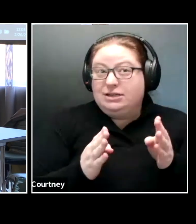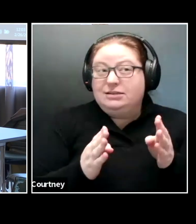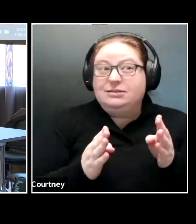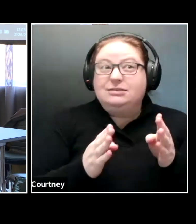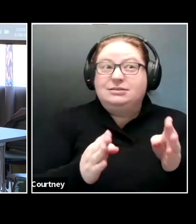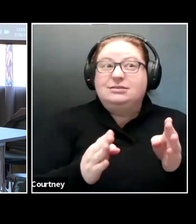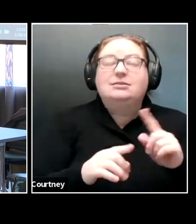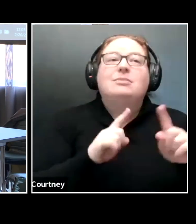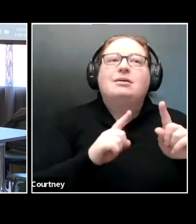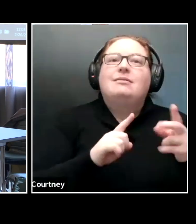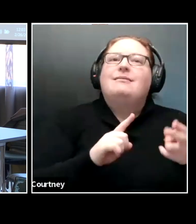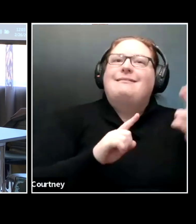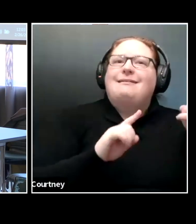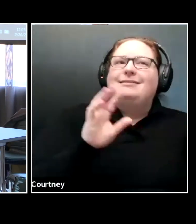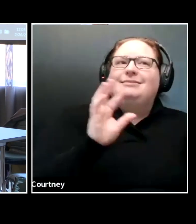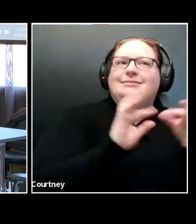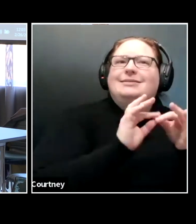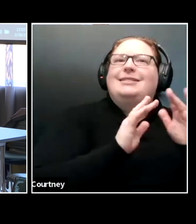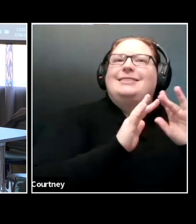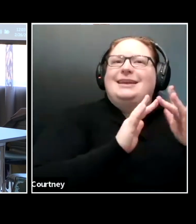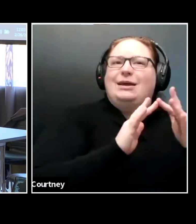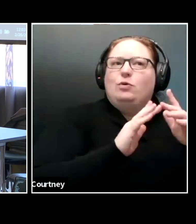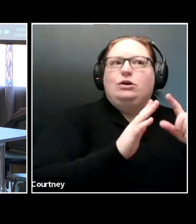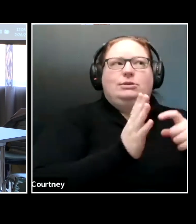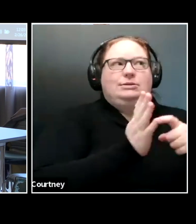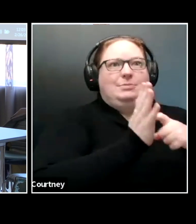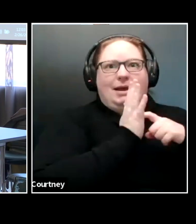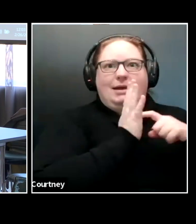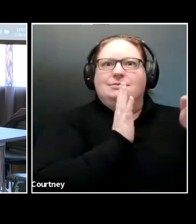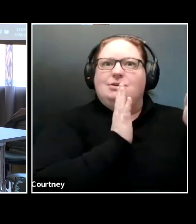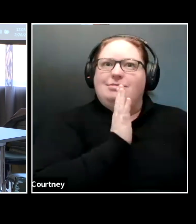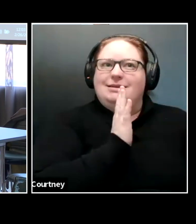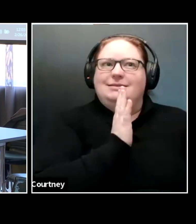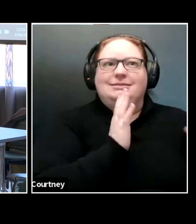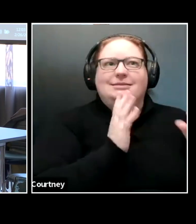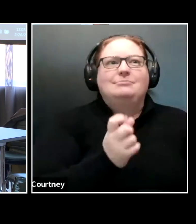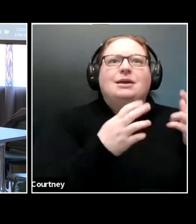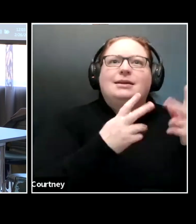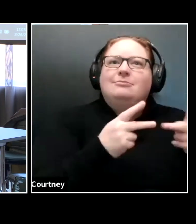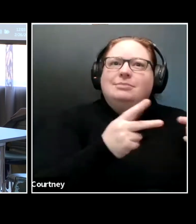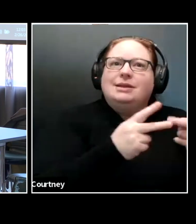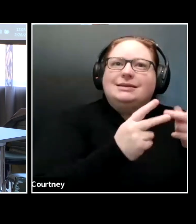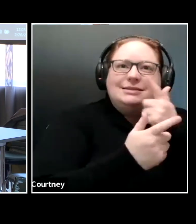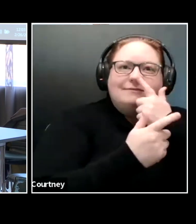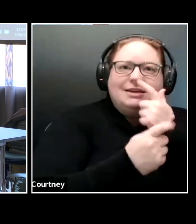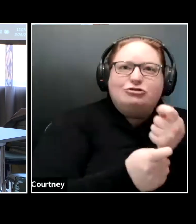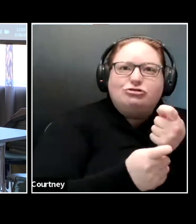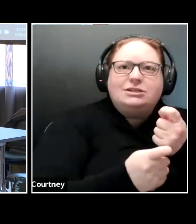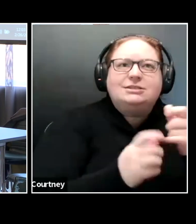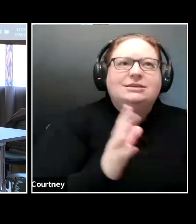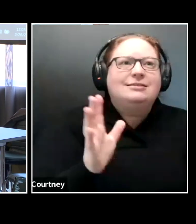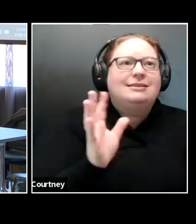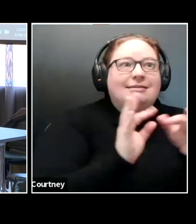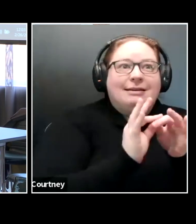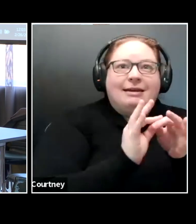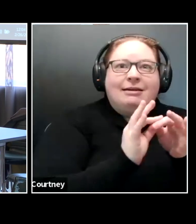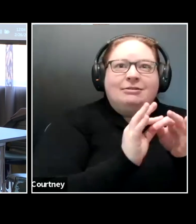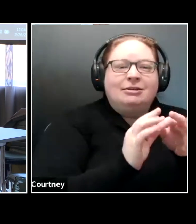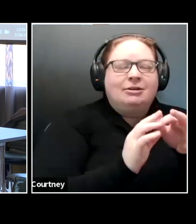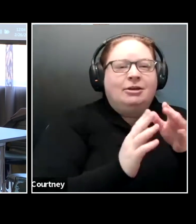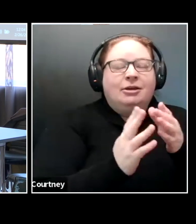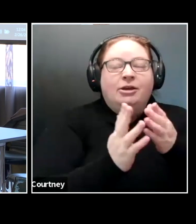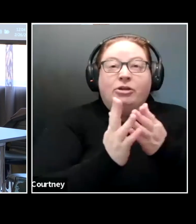as far as the network depends on this. There are many places of interest that connect either through this